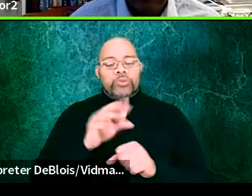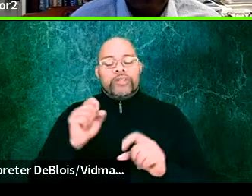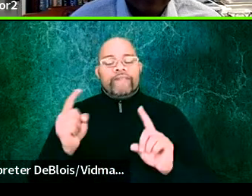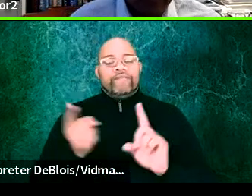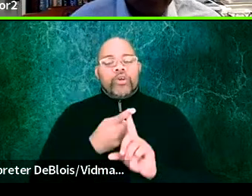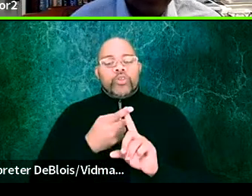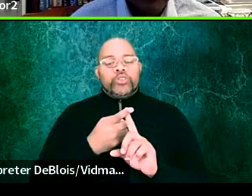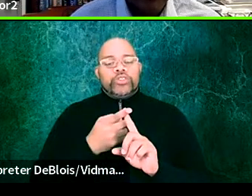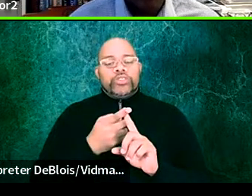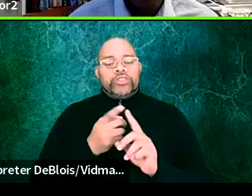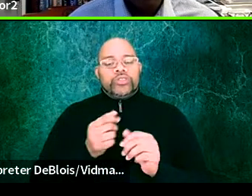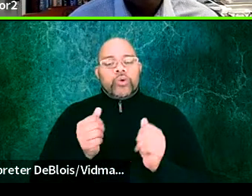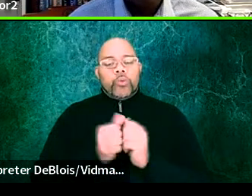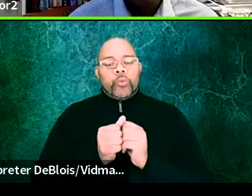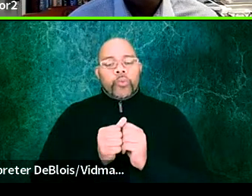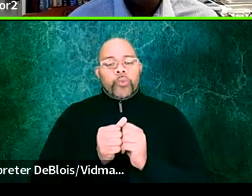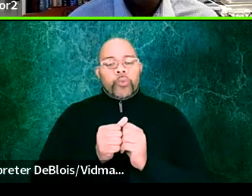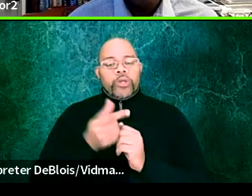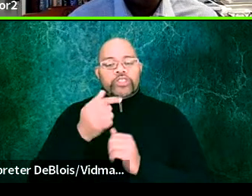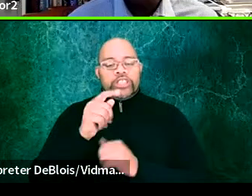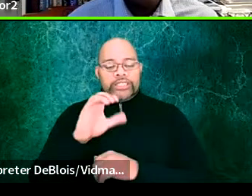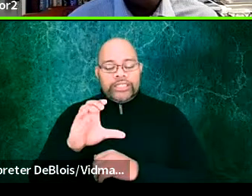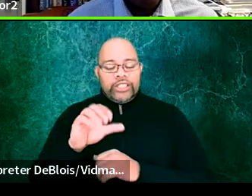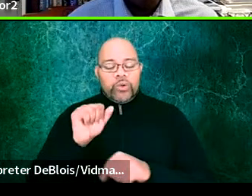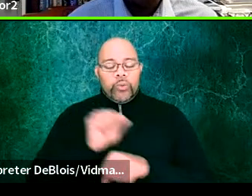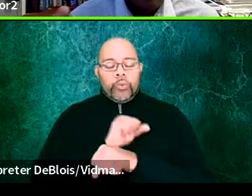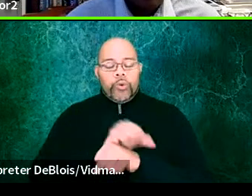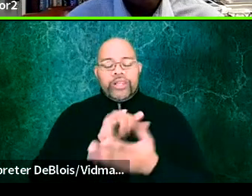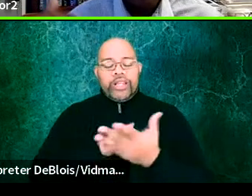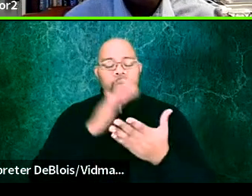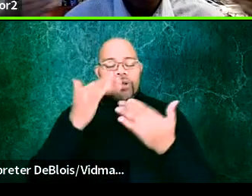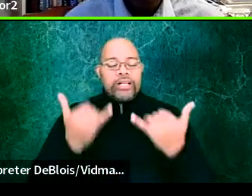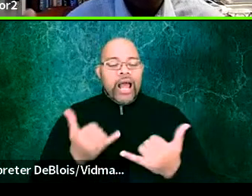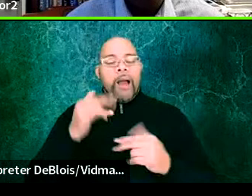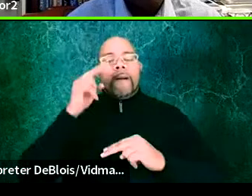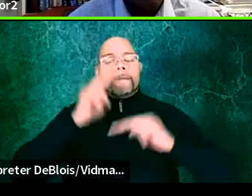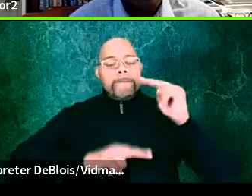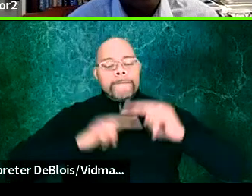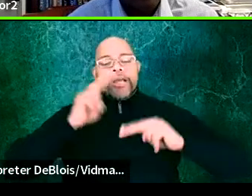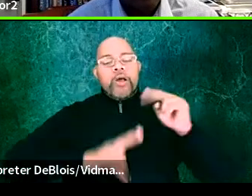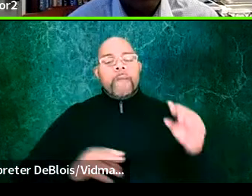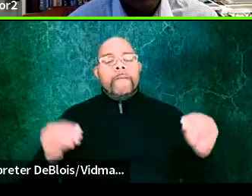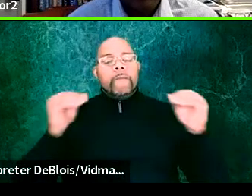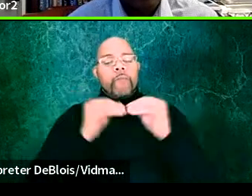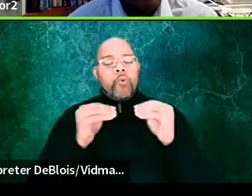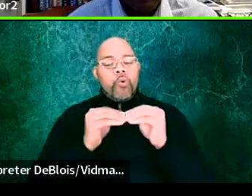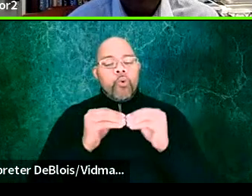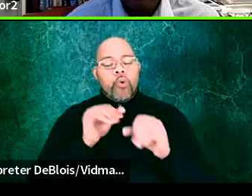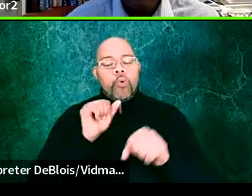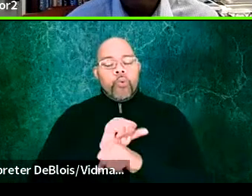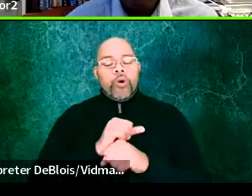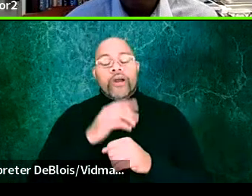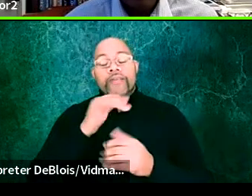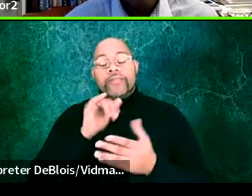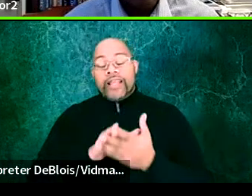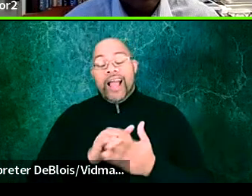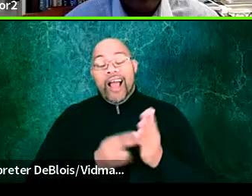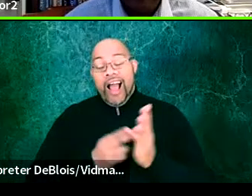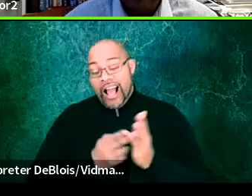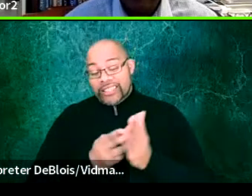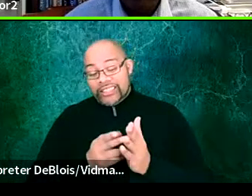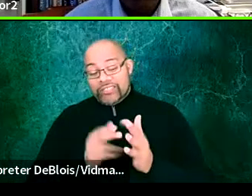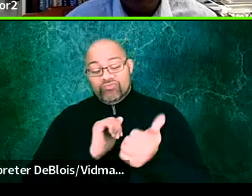first, with genetic work that will now build more work. Now it's a